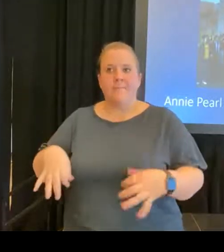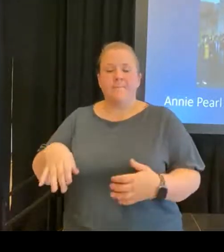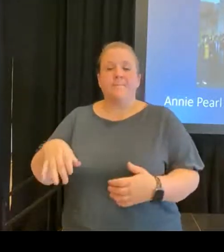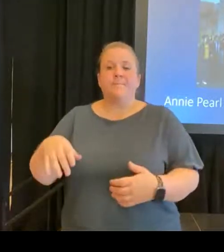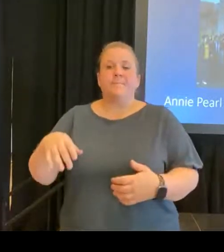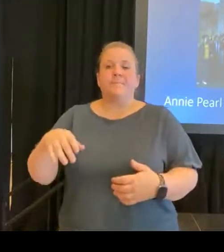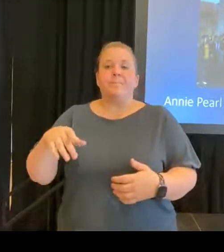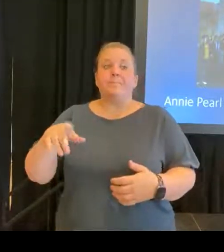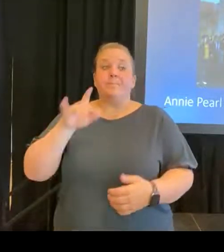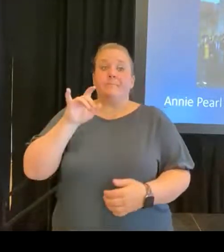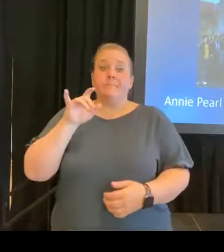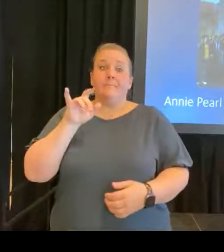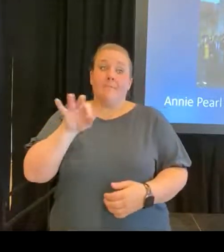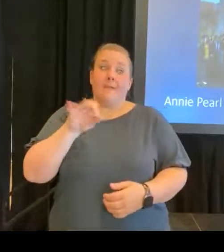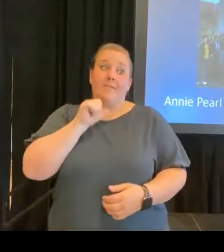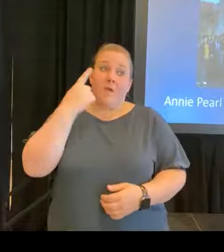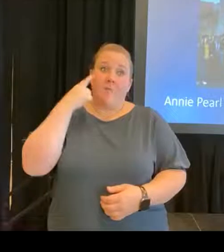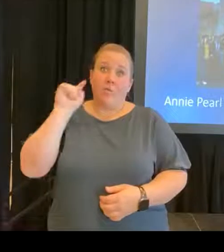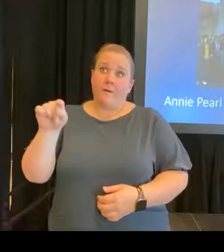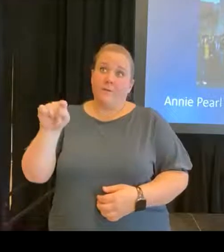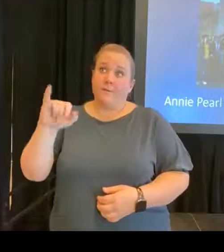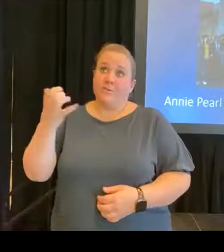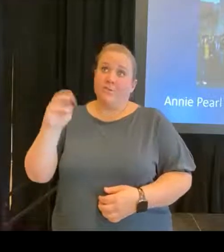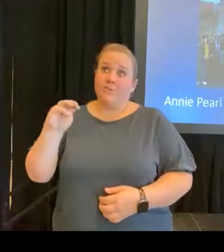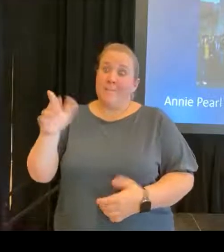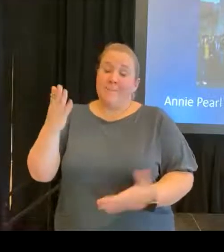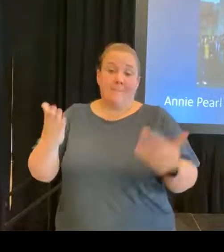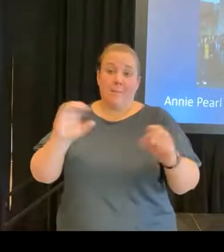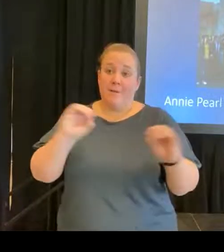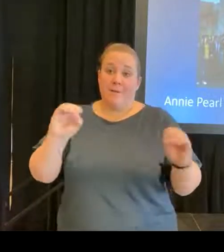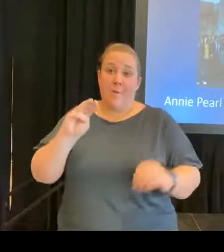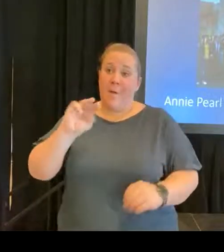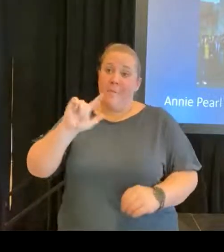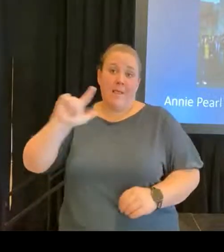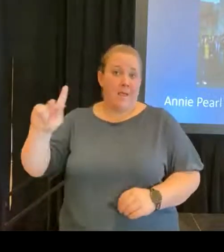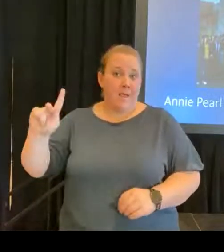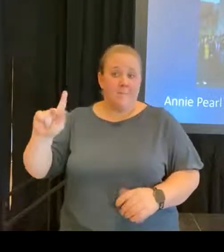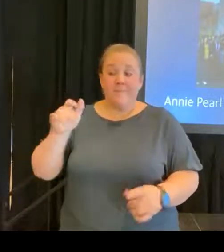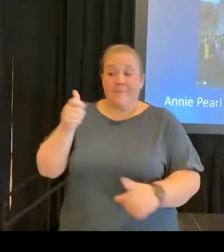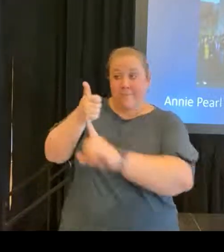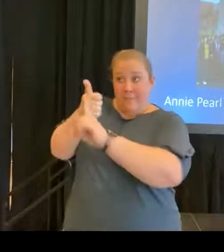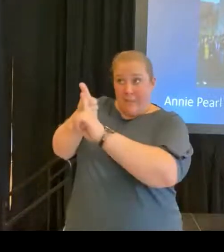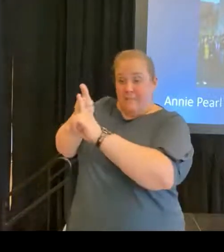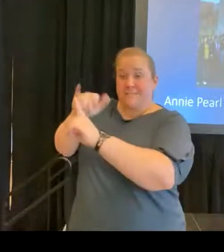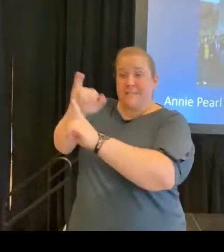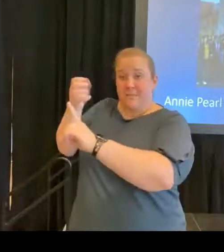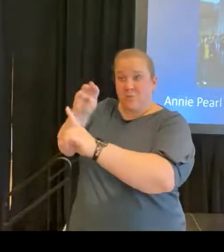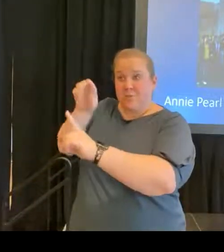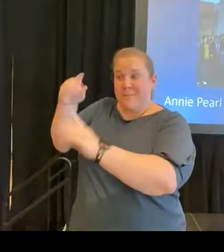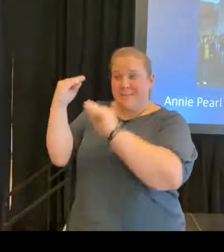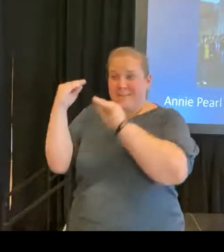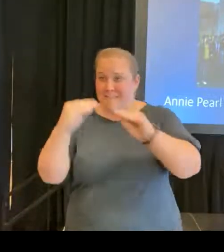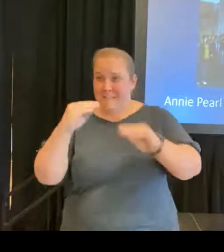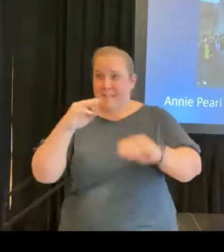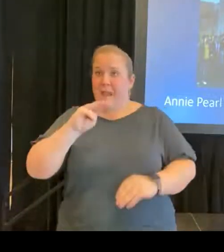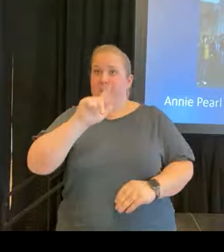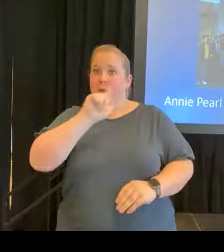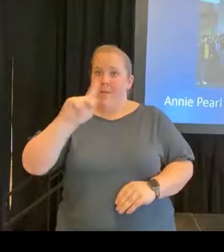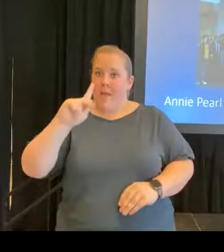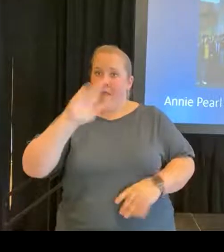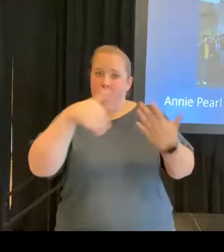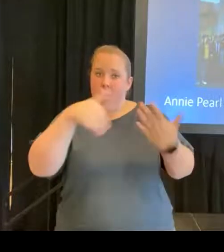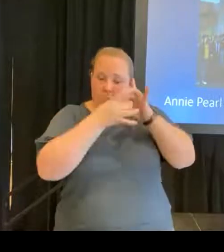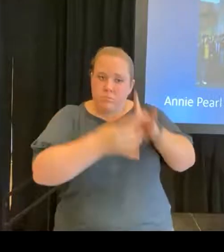fact, if it hadn't been for Jim Lawson, it might not have been a Martin Luther King. Because he was the one that taught Martin Luther King about